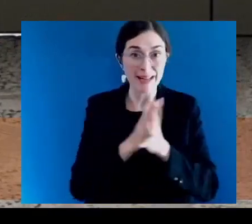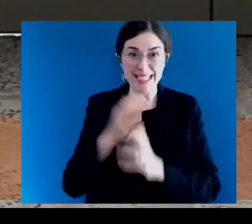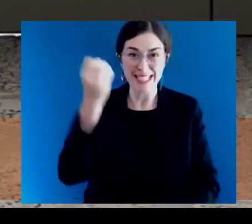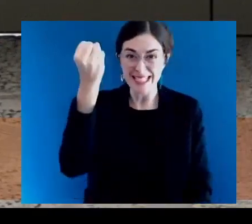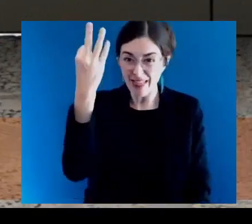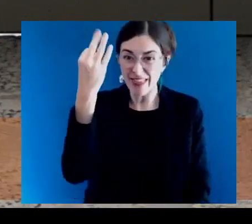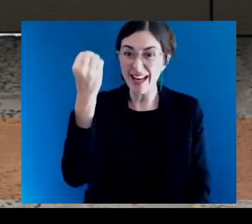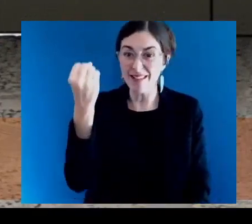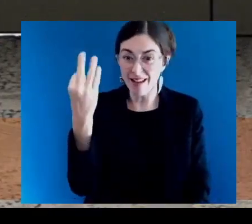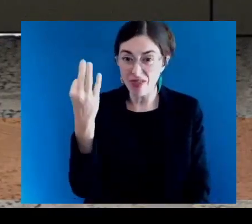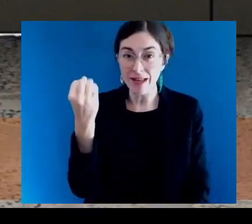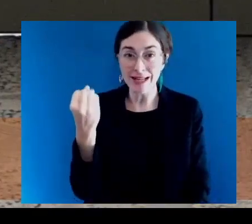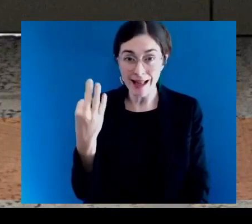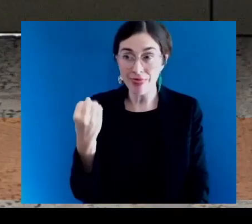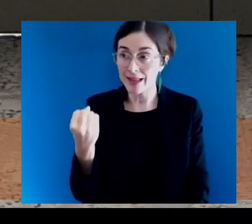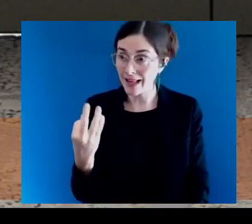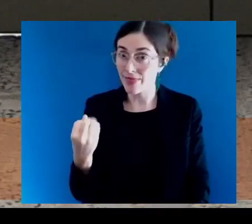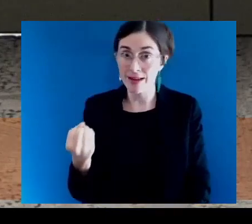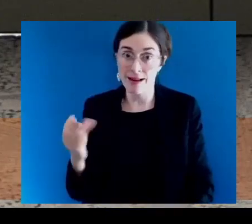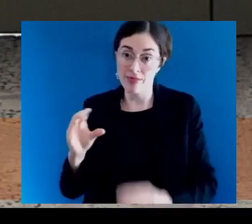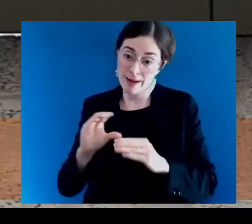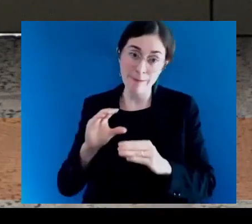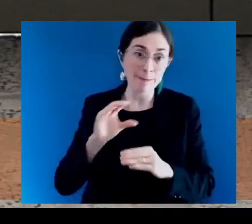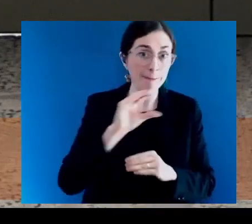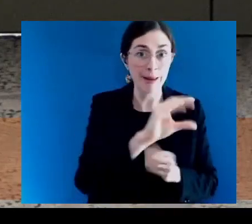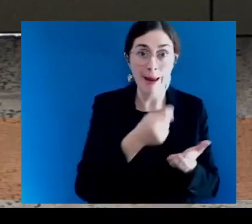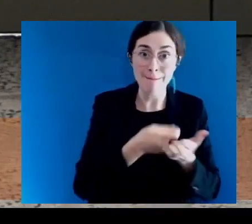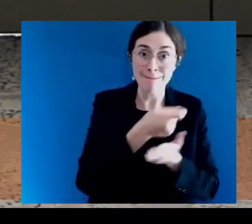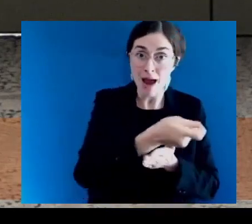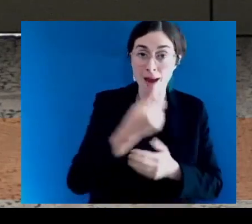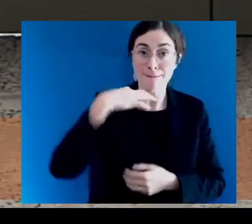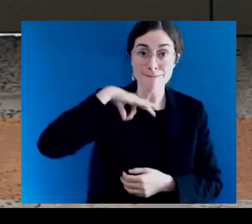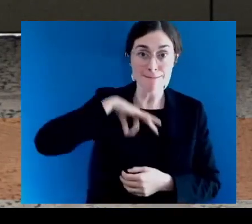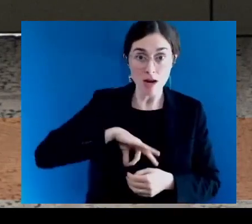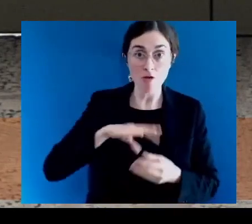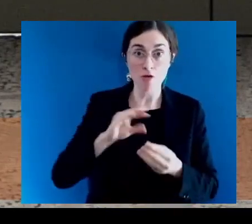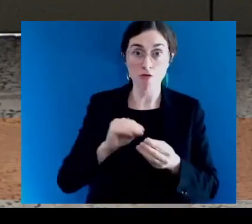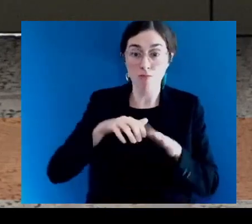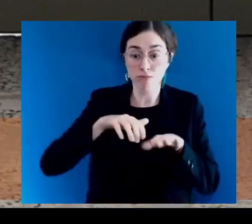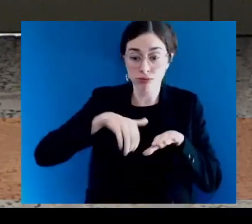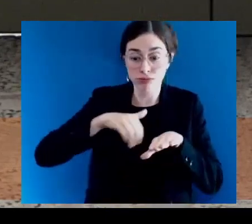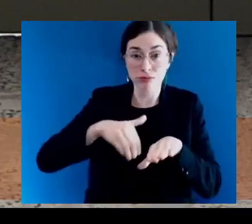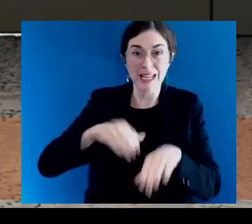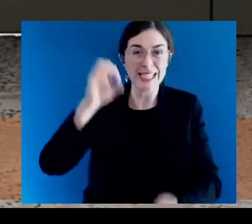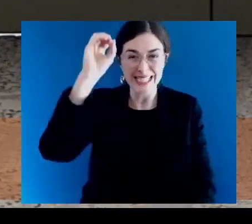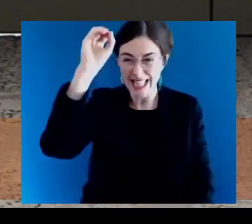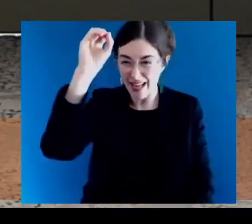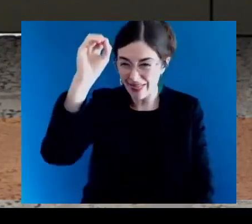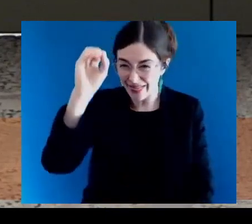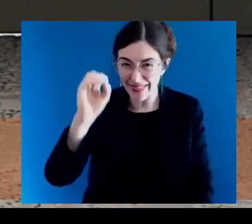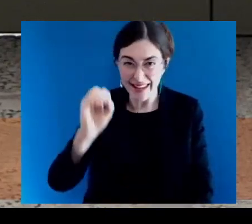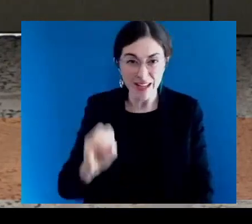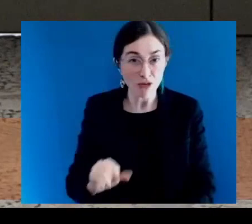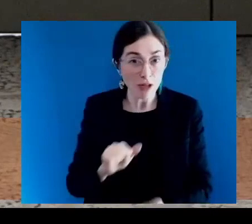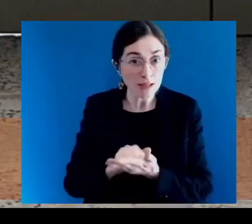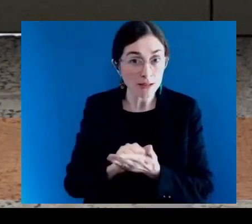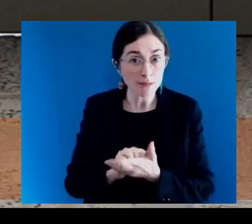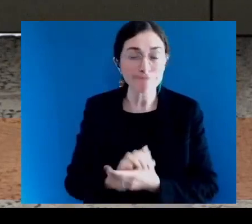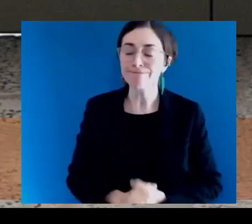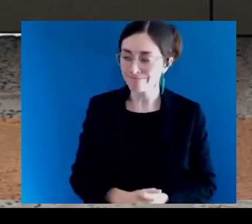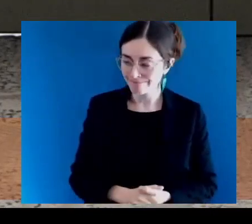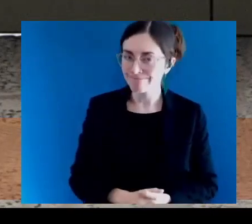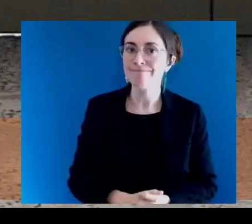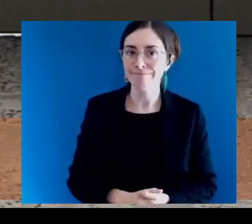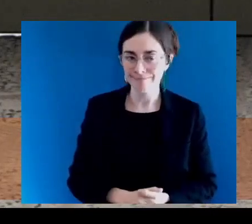no to the question, do traditional owners primarily benefit from revenue? That's correct. And just to pick